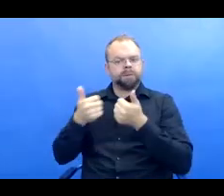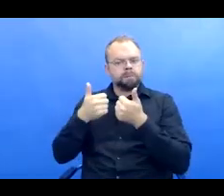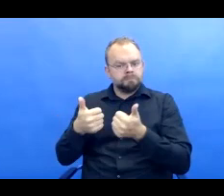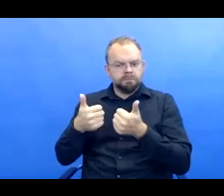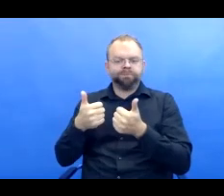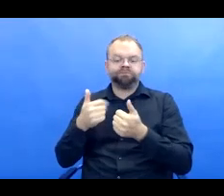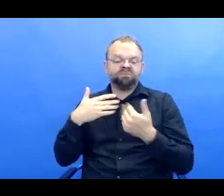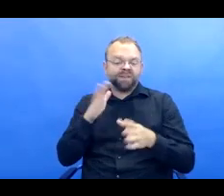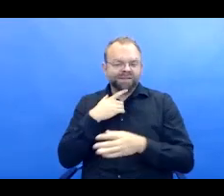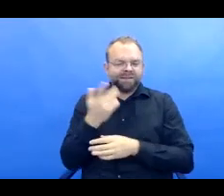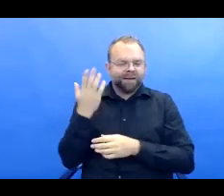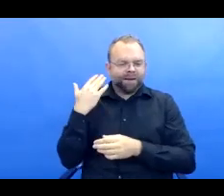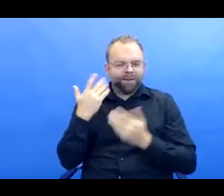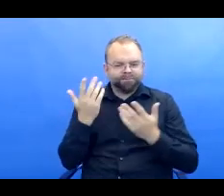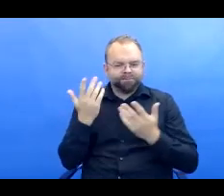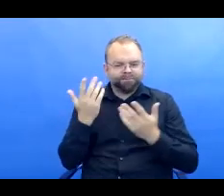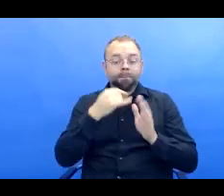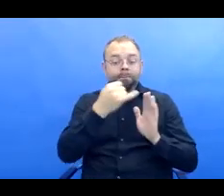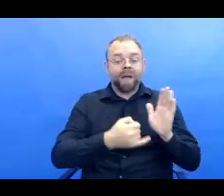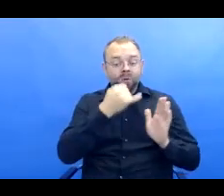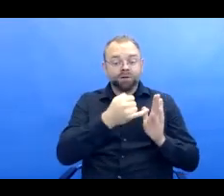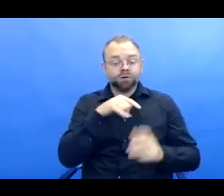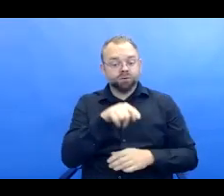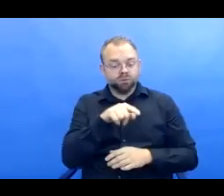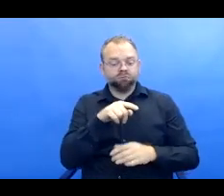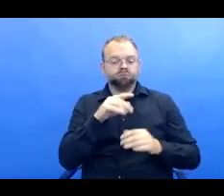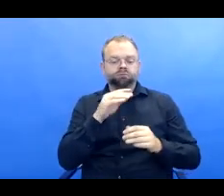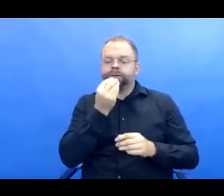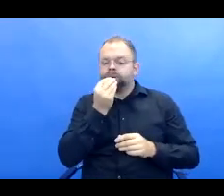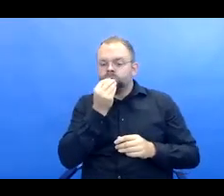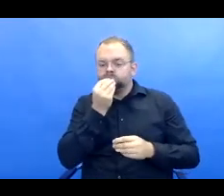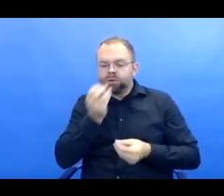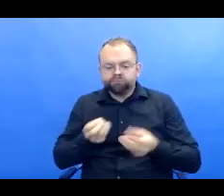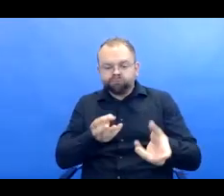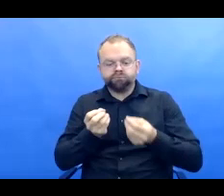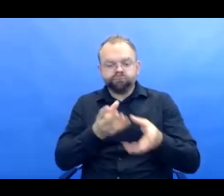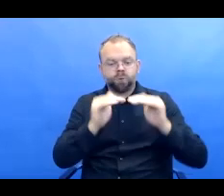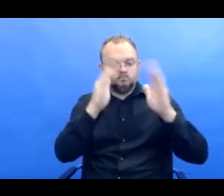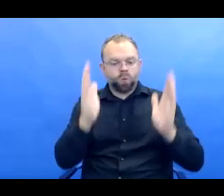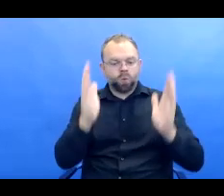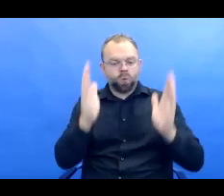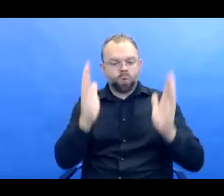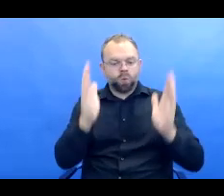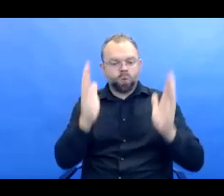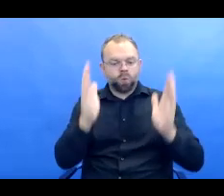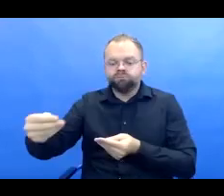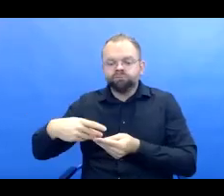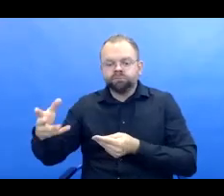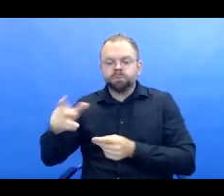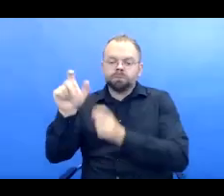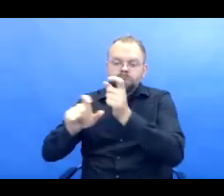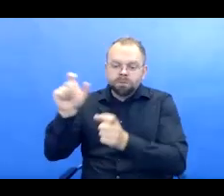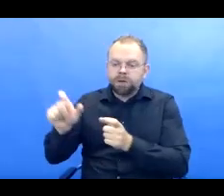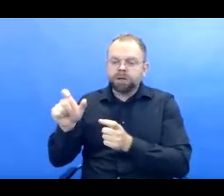disability allowance. In Kenya, we have a temporary disability scheme additional to the regular cash transfer